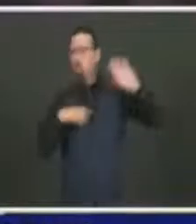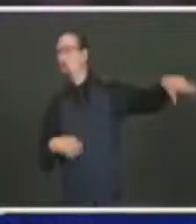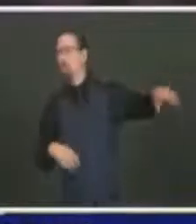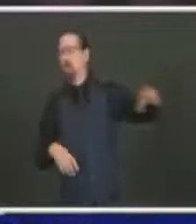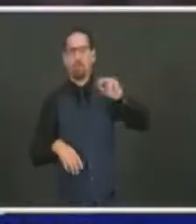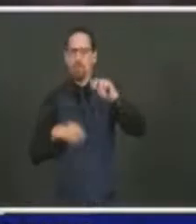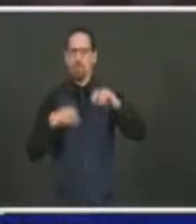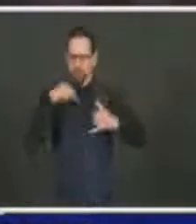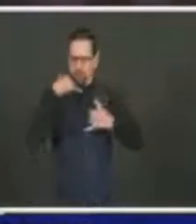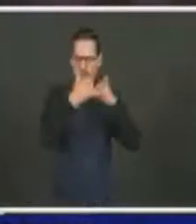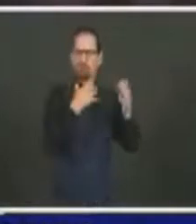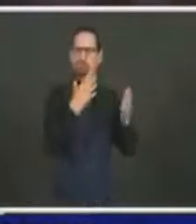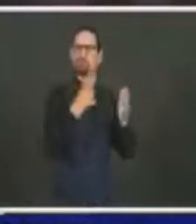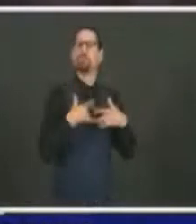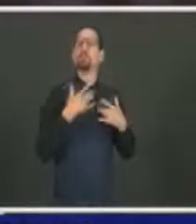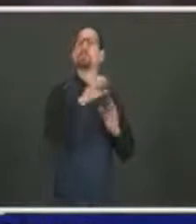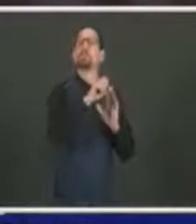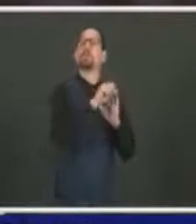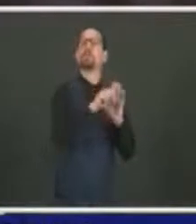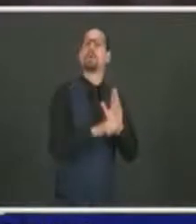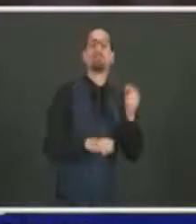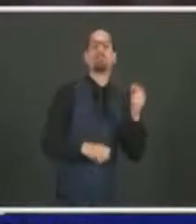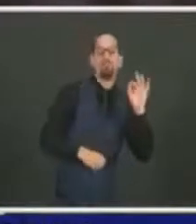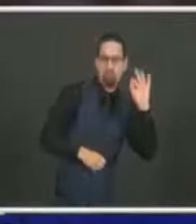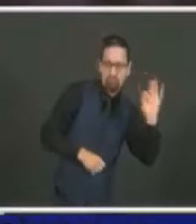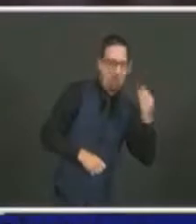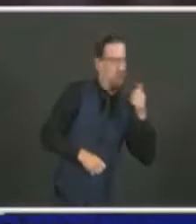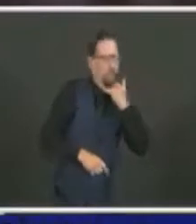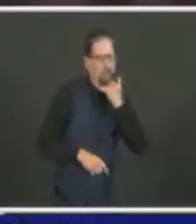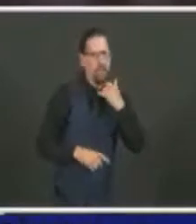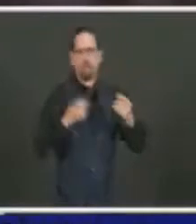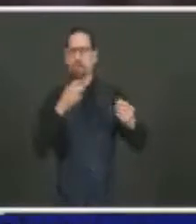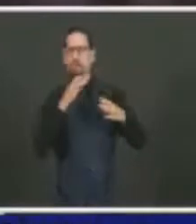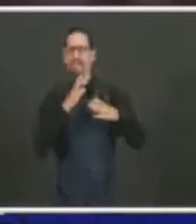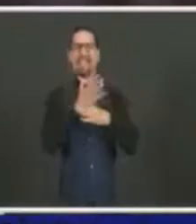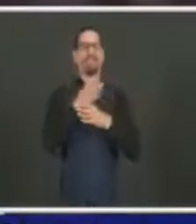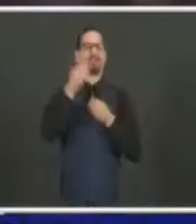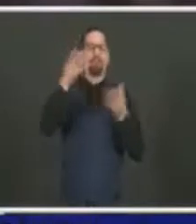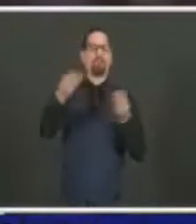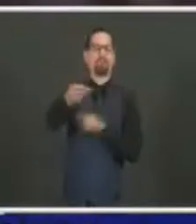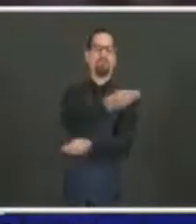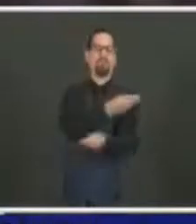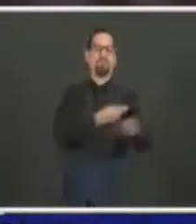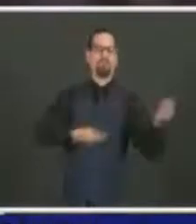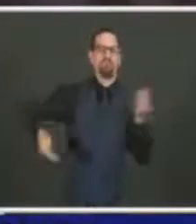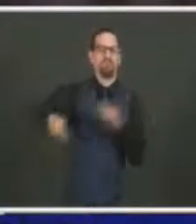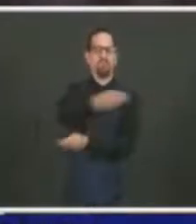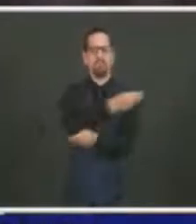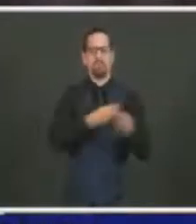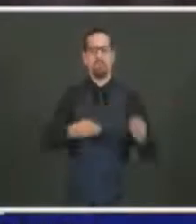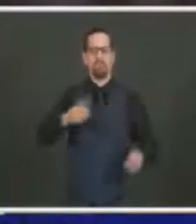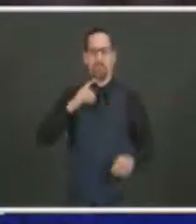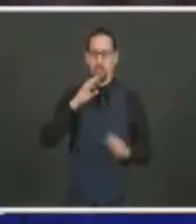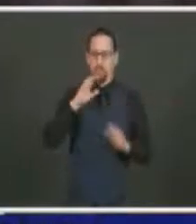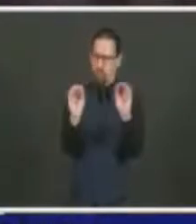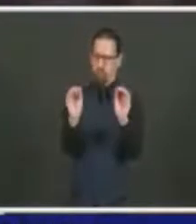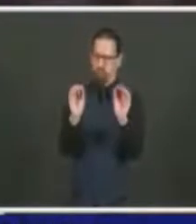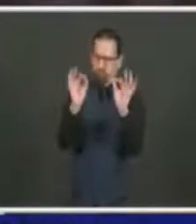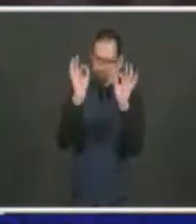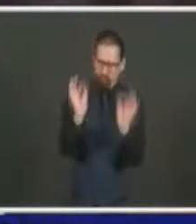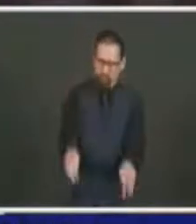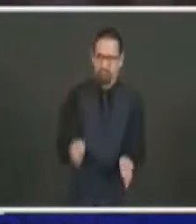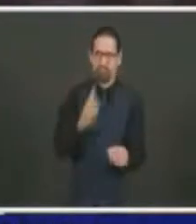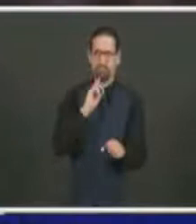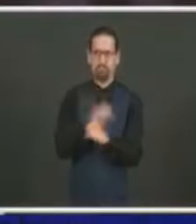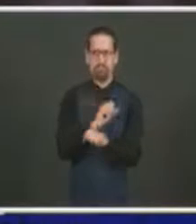state? Although there's no certainty, if you talk to the folks in Arizona, they'll tell you that they did have